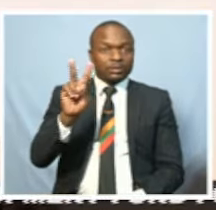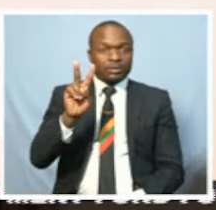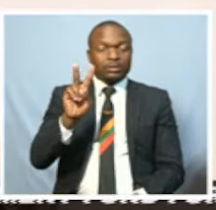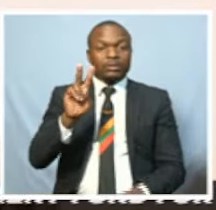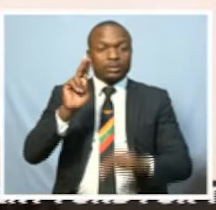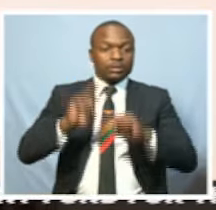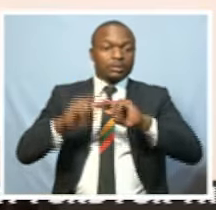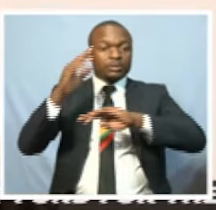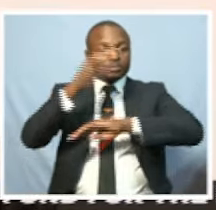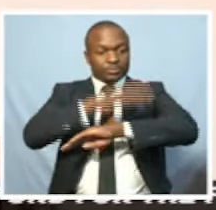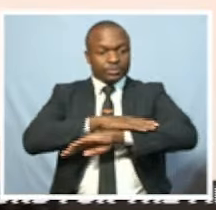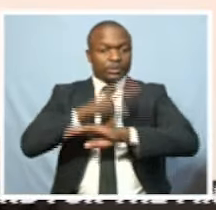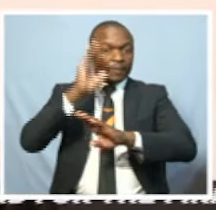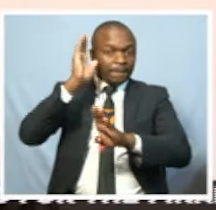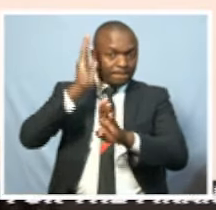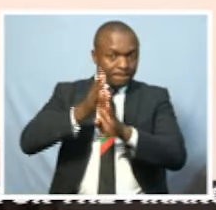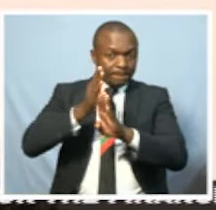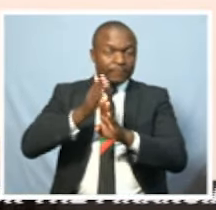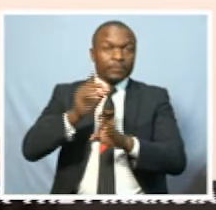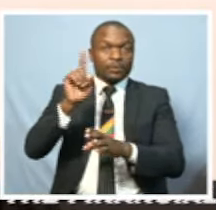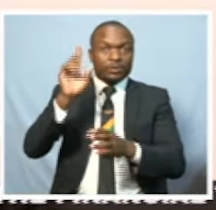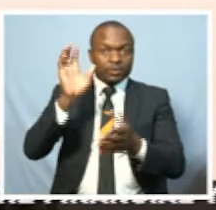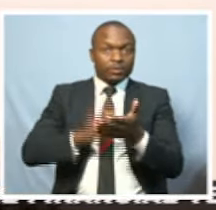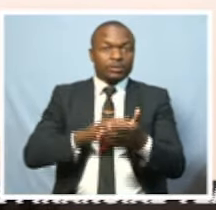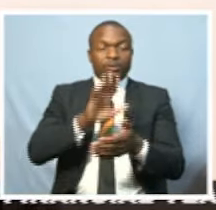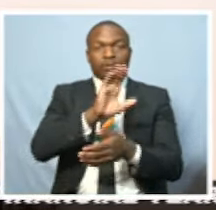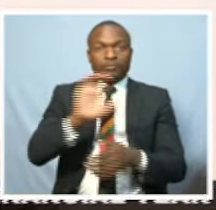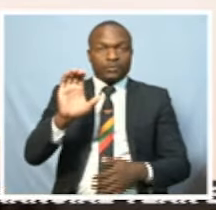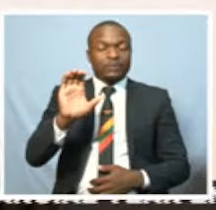desks were targeted and